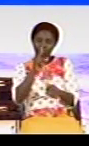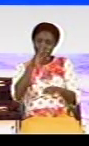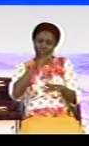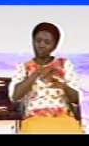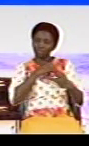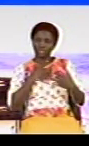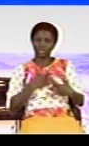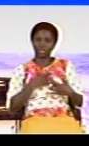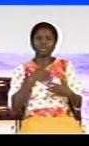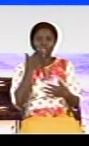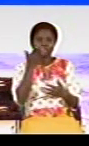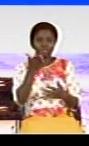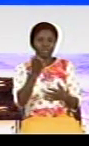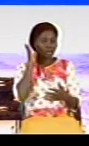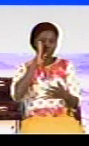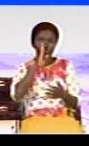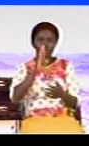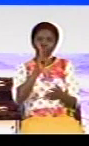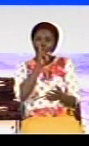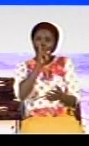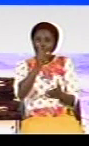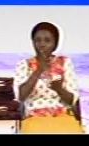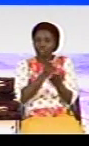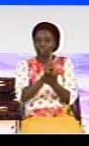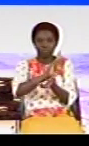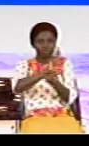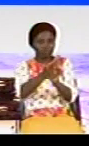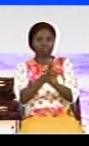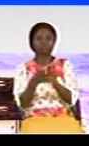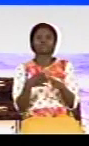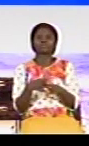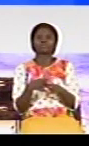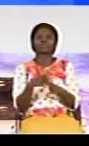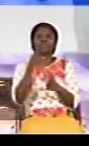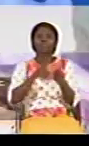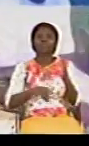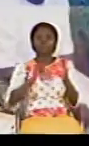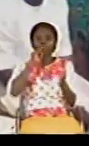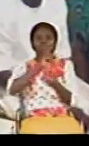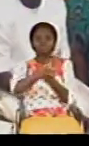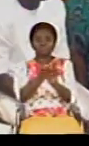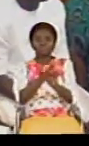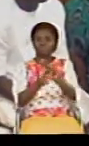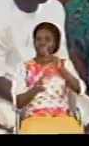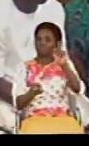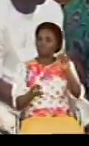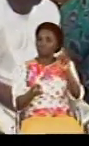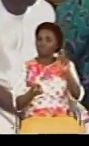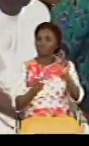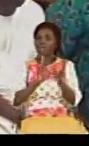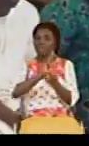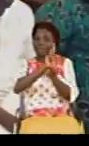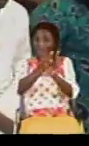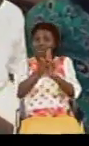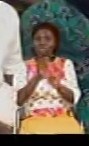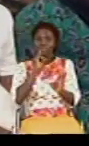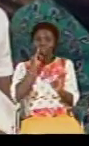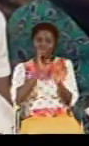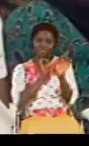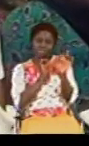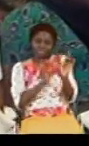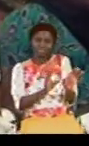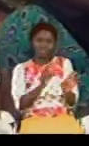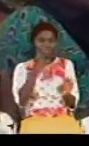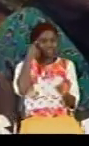repentance? Repentance is hatred for sin. I didn't know that that thing wanted to destroy